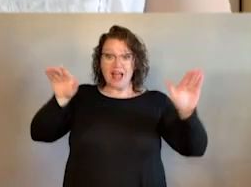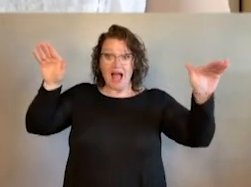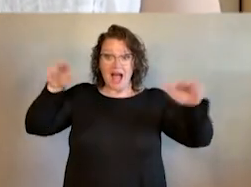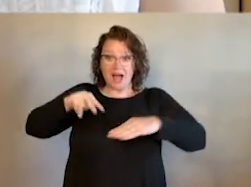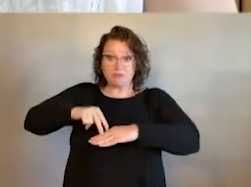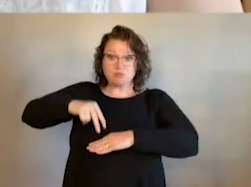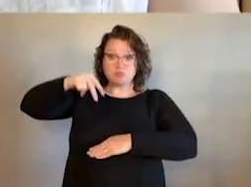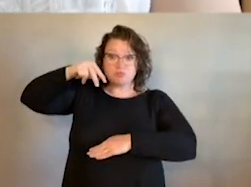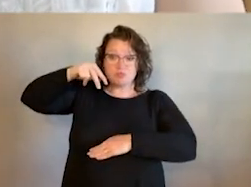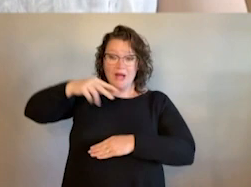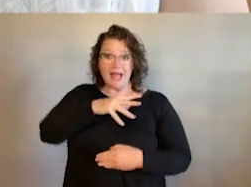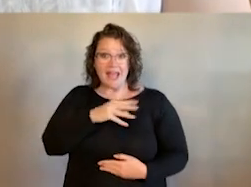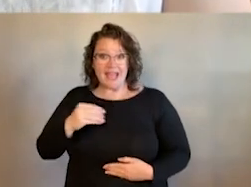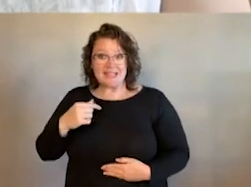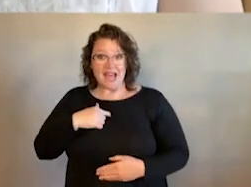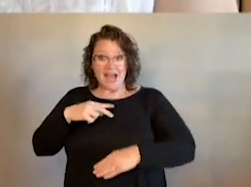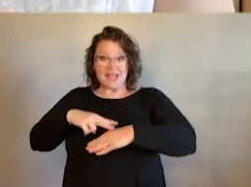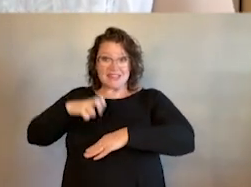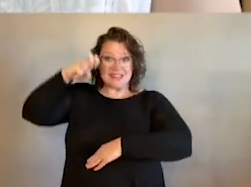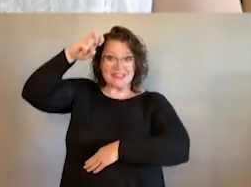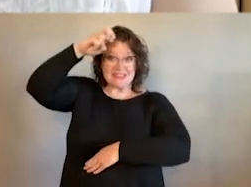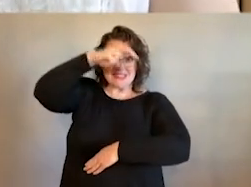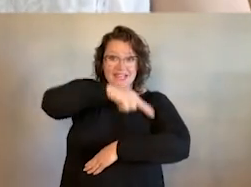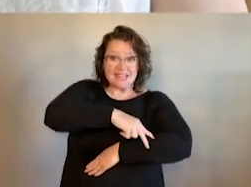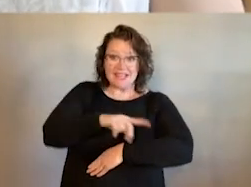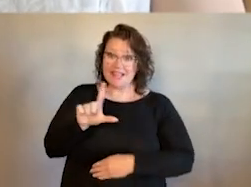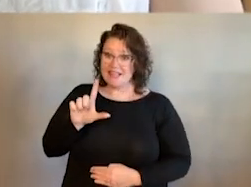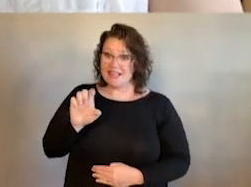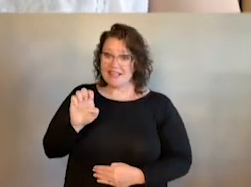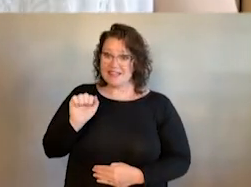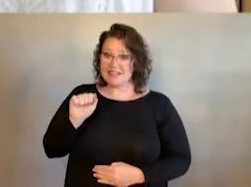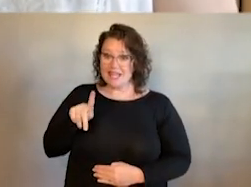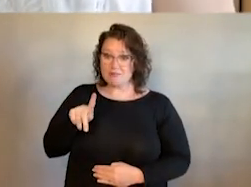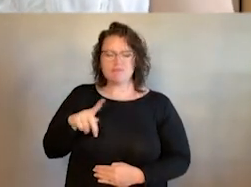I still write down my dreams today. By writing down my dreams, I keep